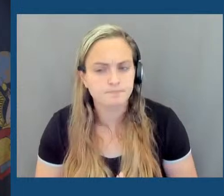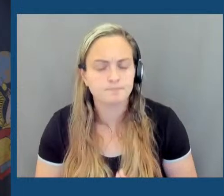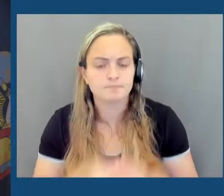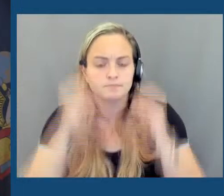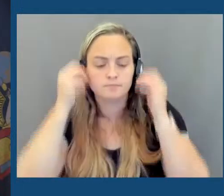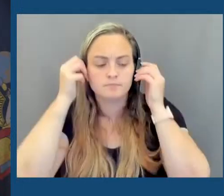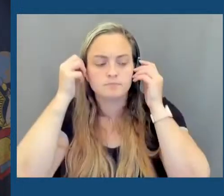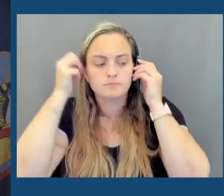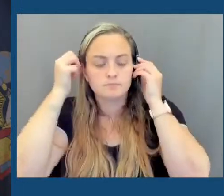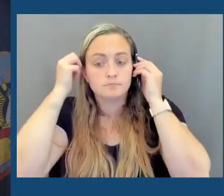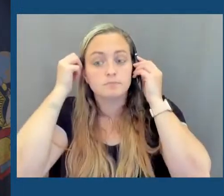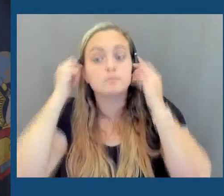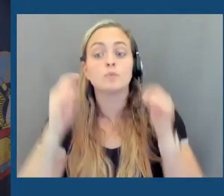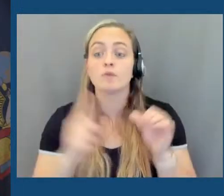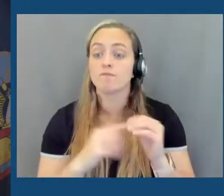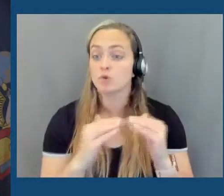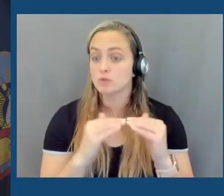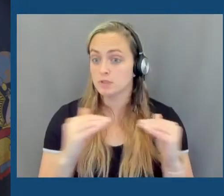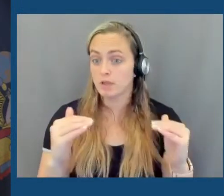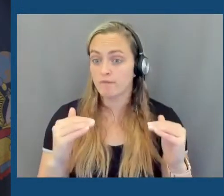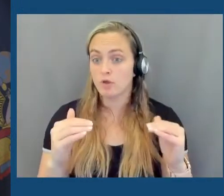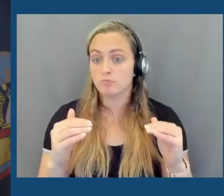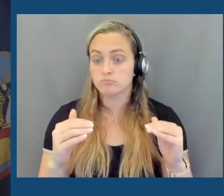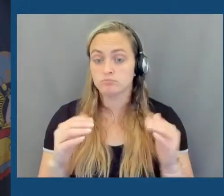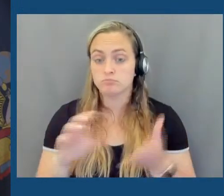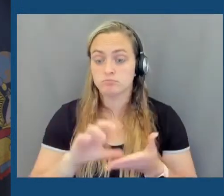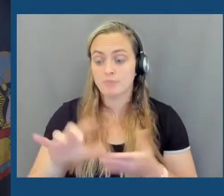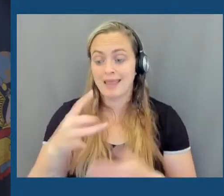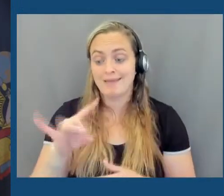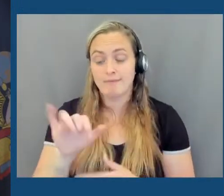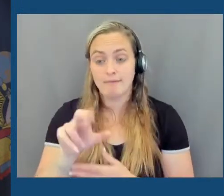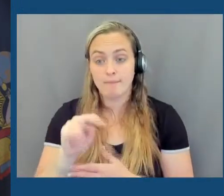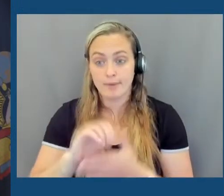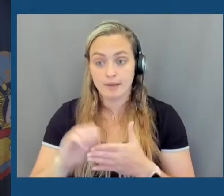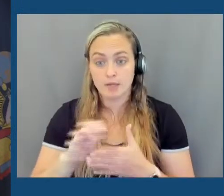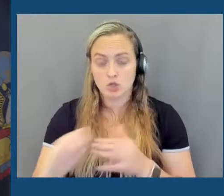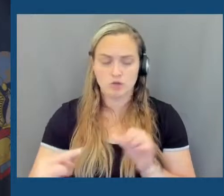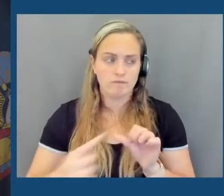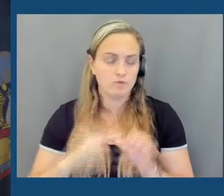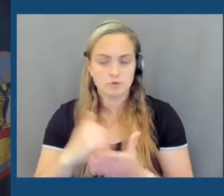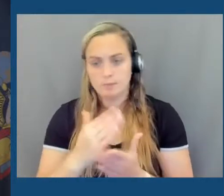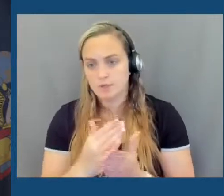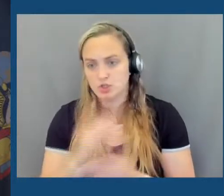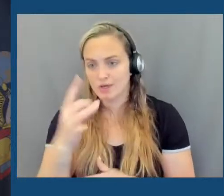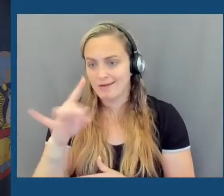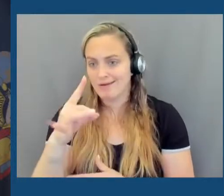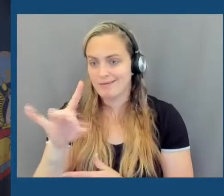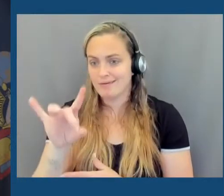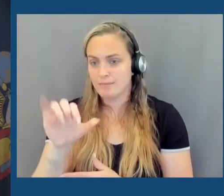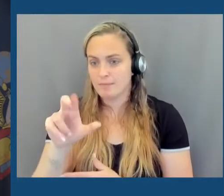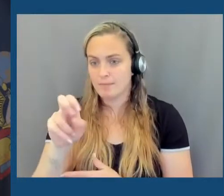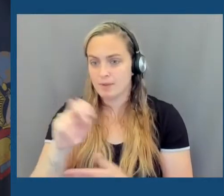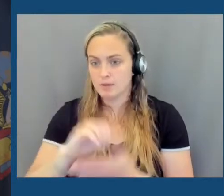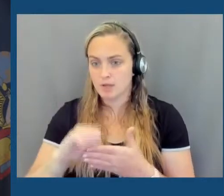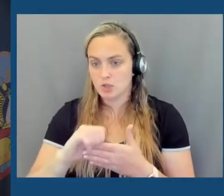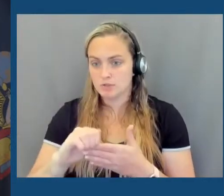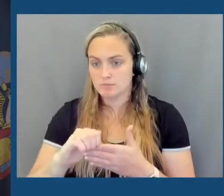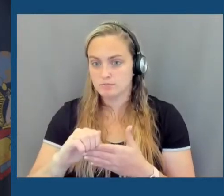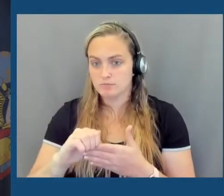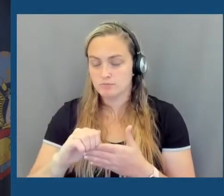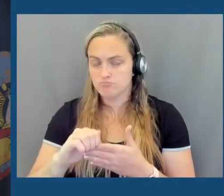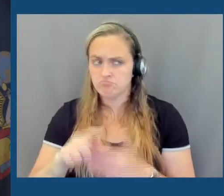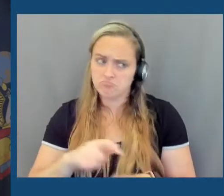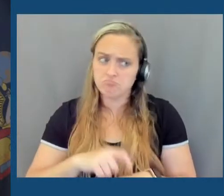The first funding level, we set aside $18 million, my very first budget, $18 million. At the